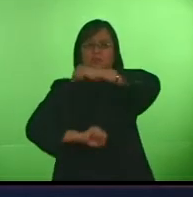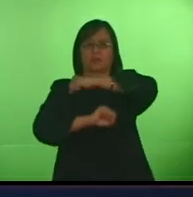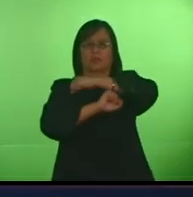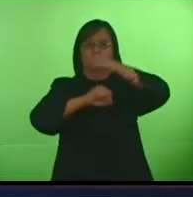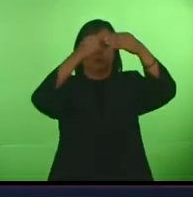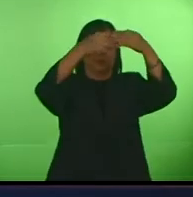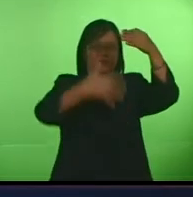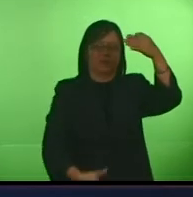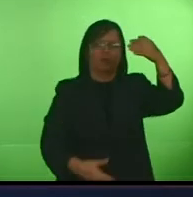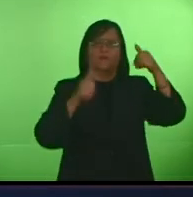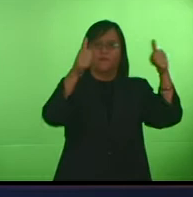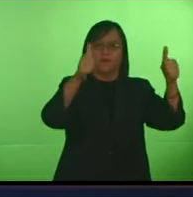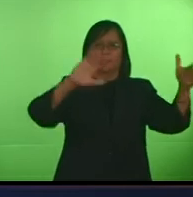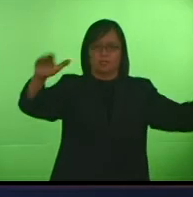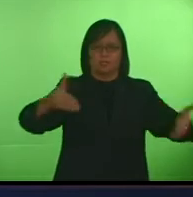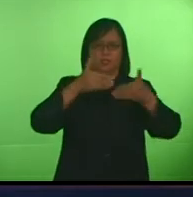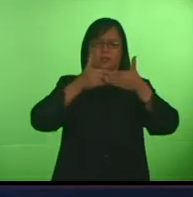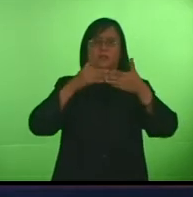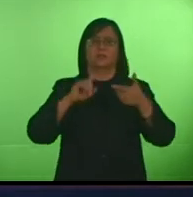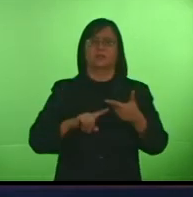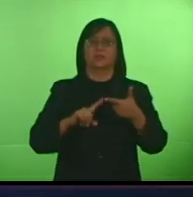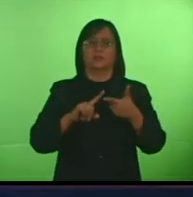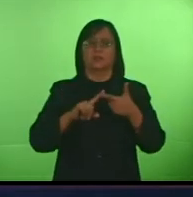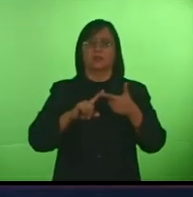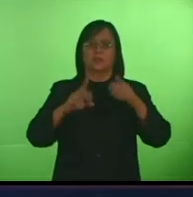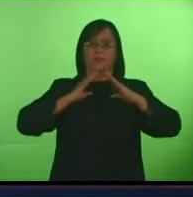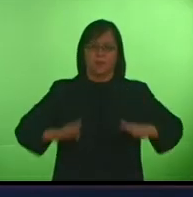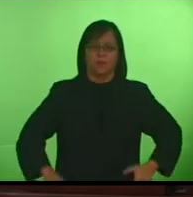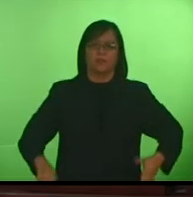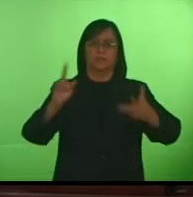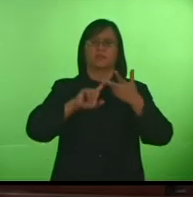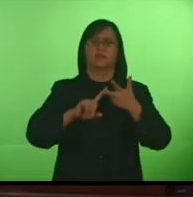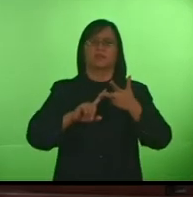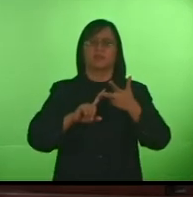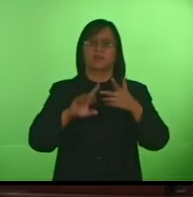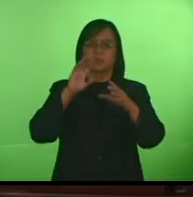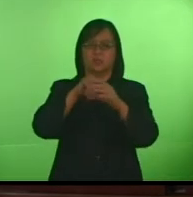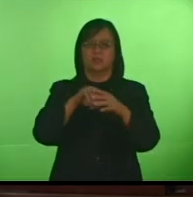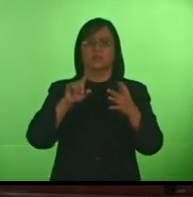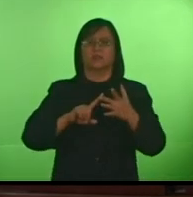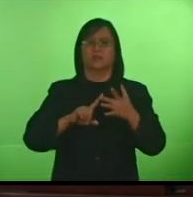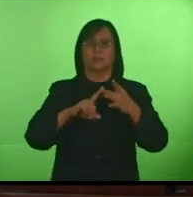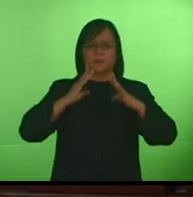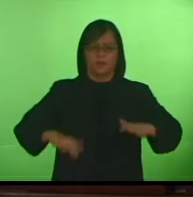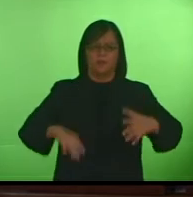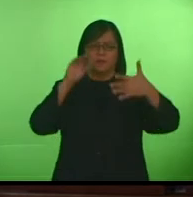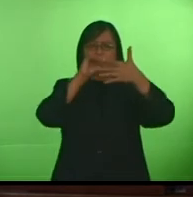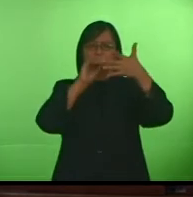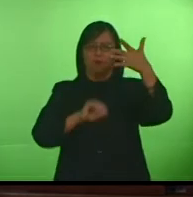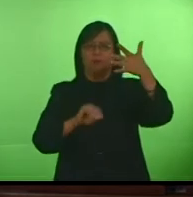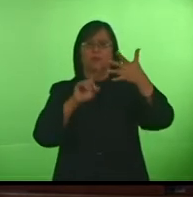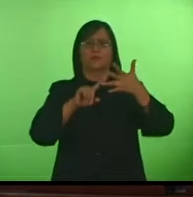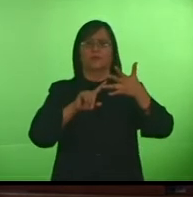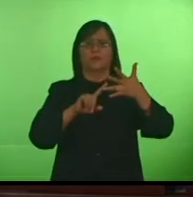introduction, body assertion, body concession or rebuttal, body proof,